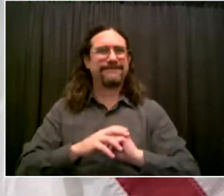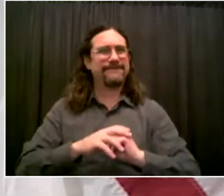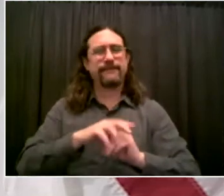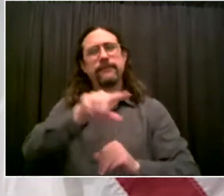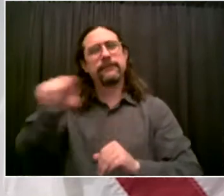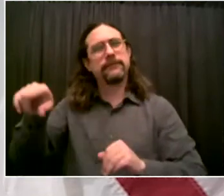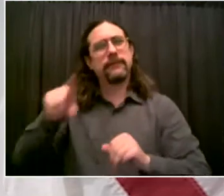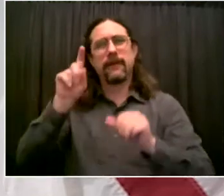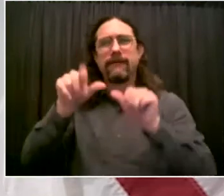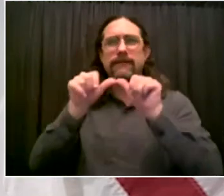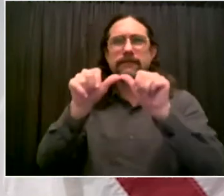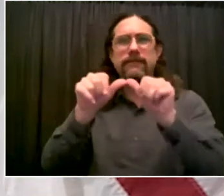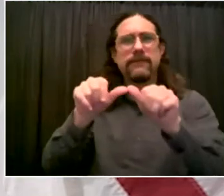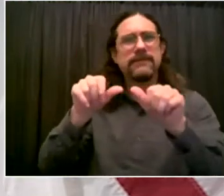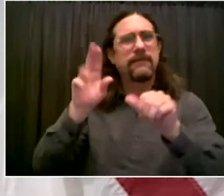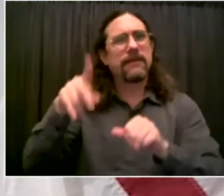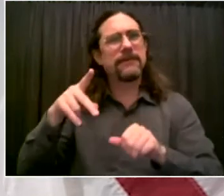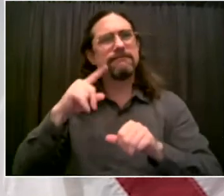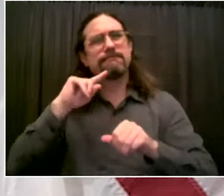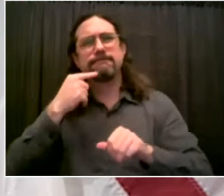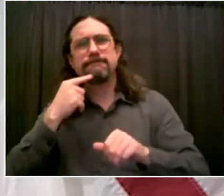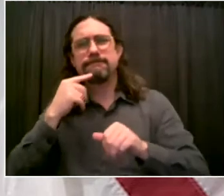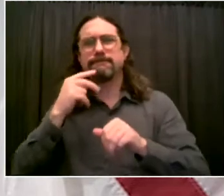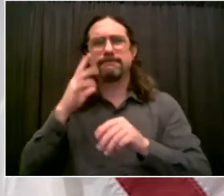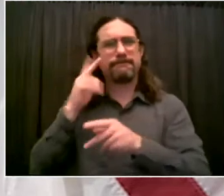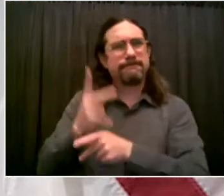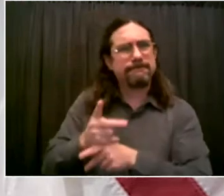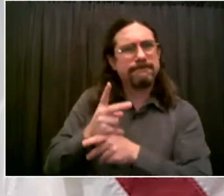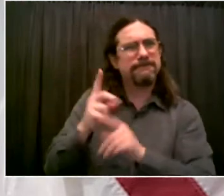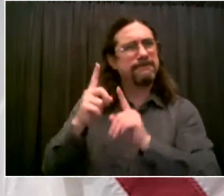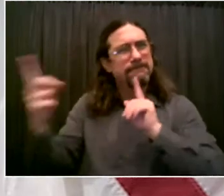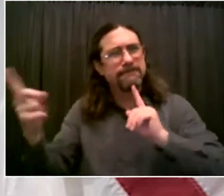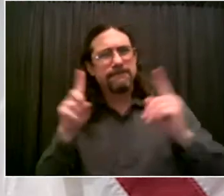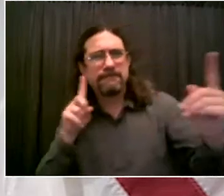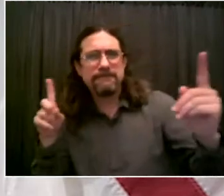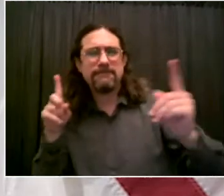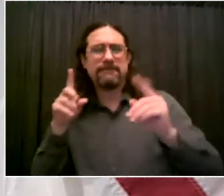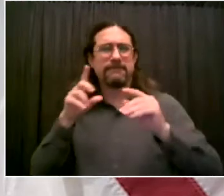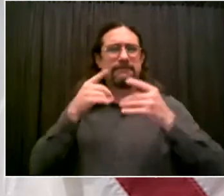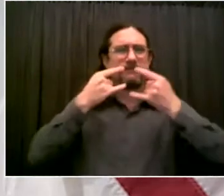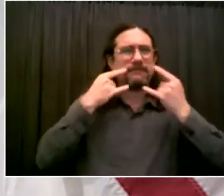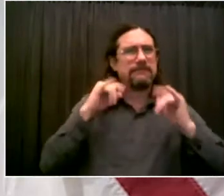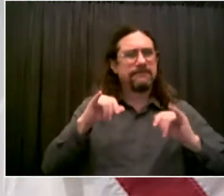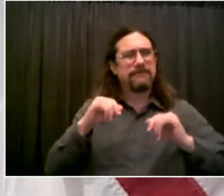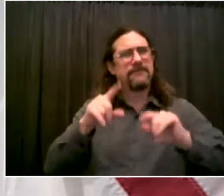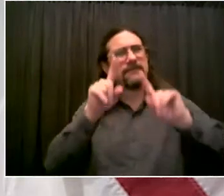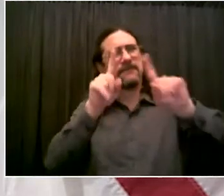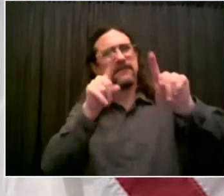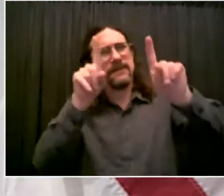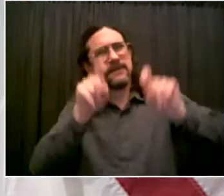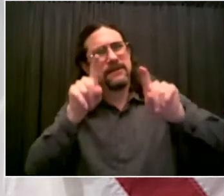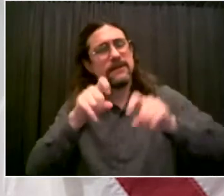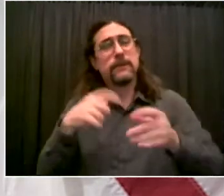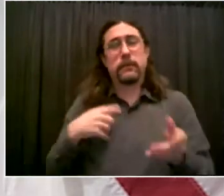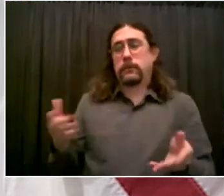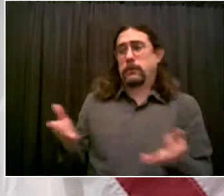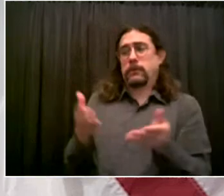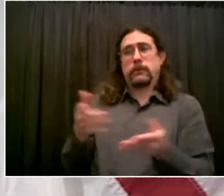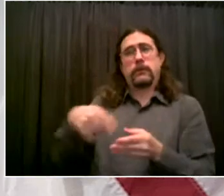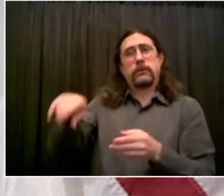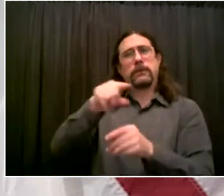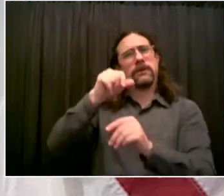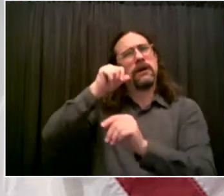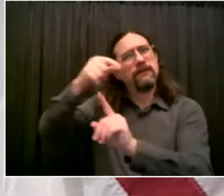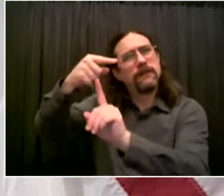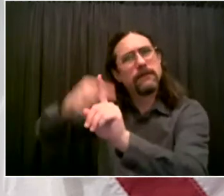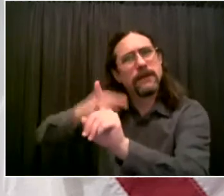We encourage folks once a month on a regular basis, and obviously if folks are symptomatic, so that we can